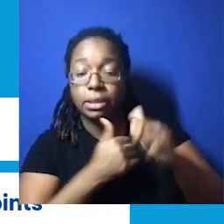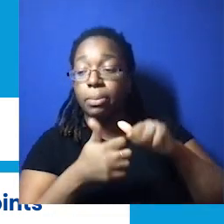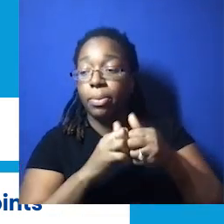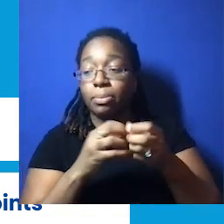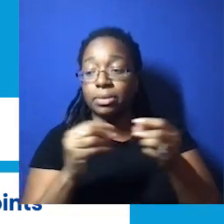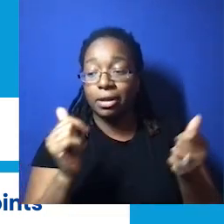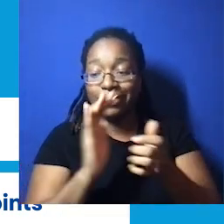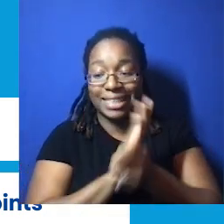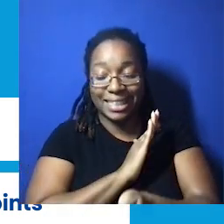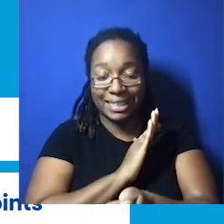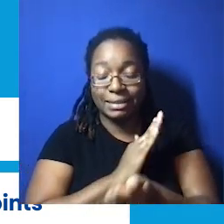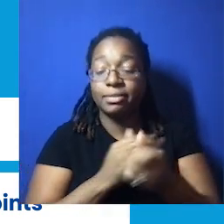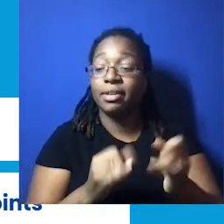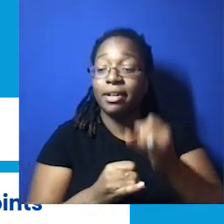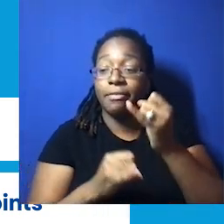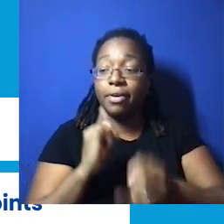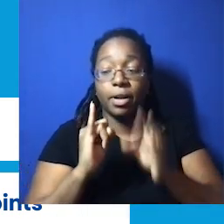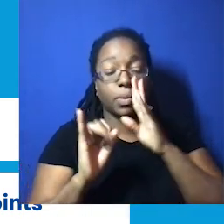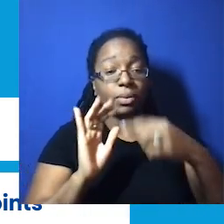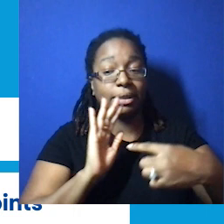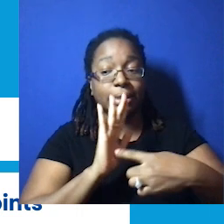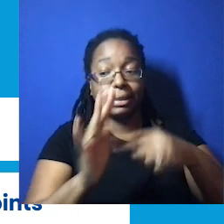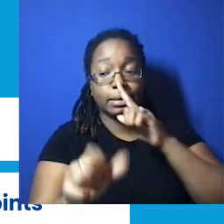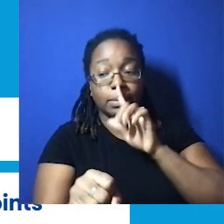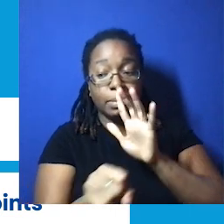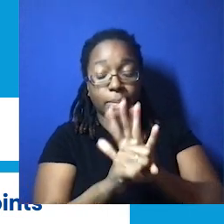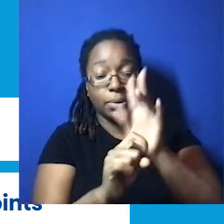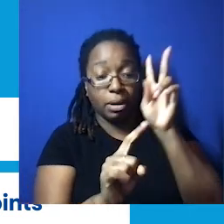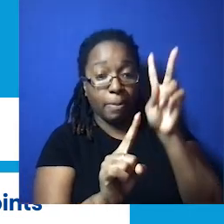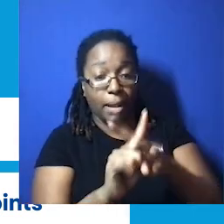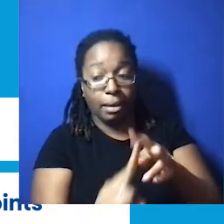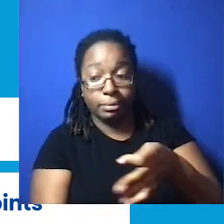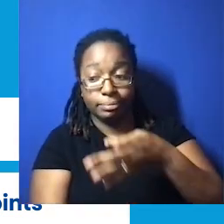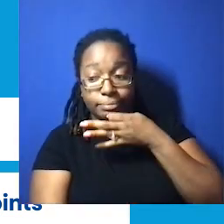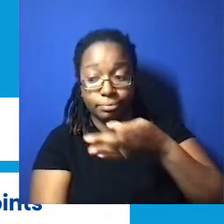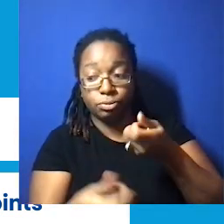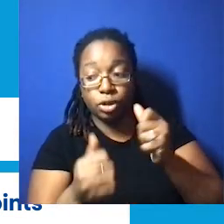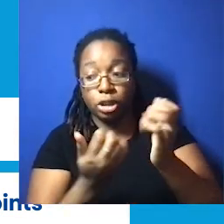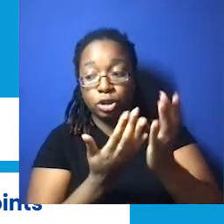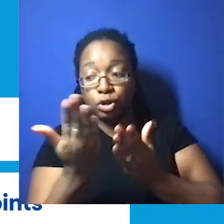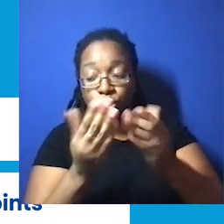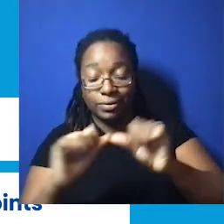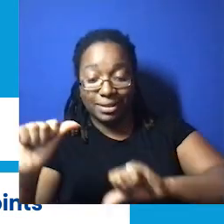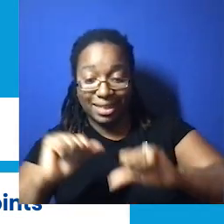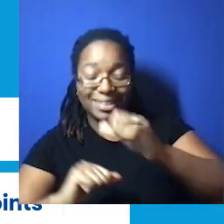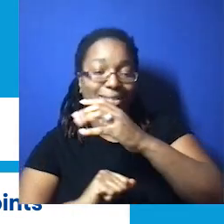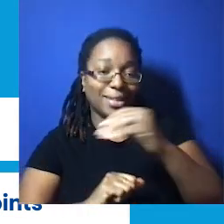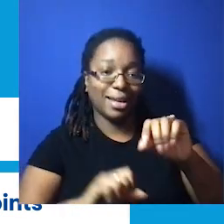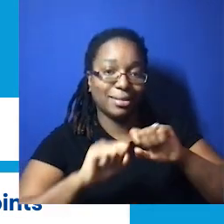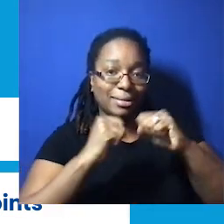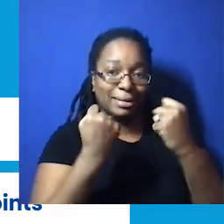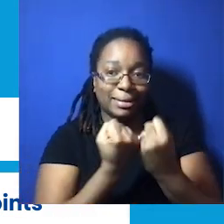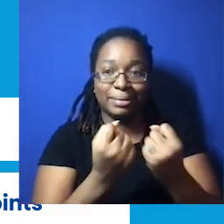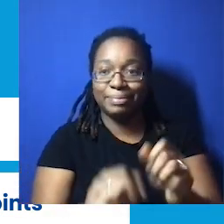your experiences demonstrate a commitment to apply expertise to serve science and society.